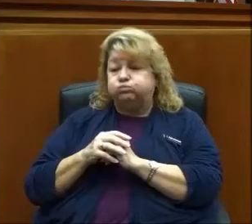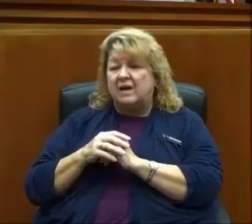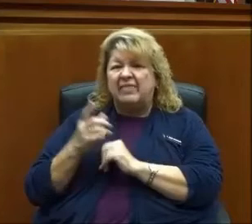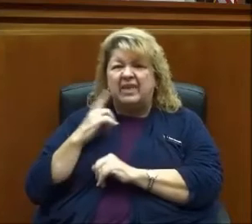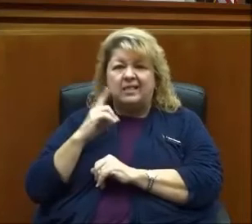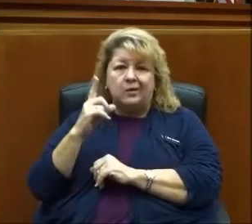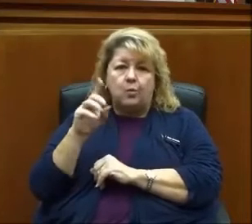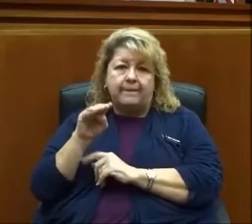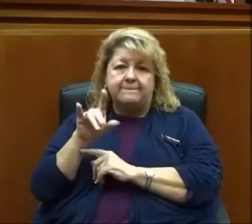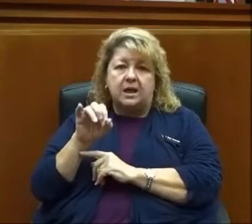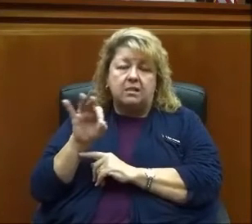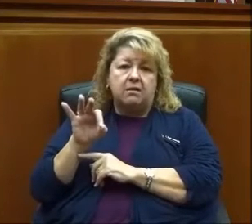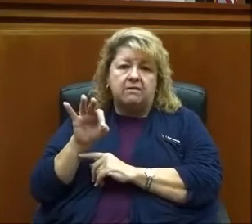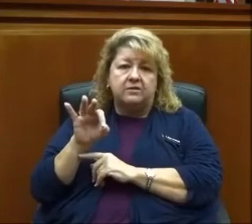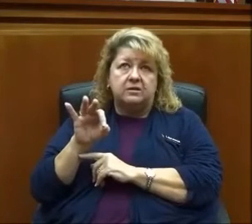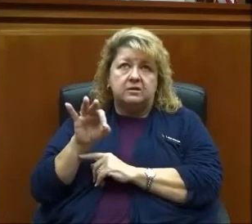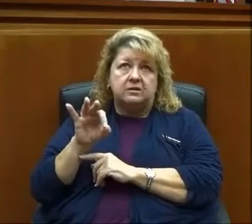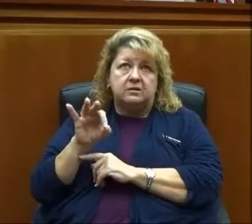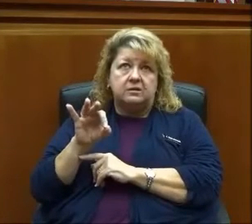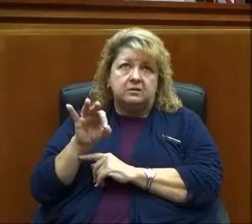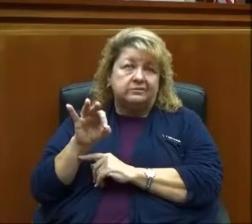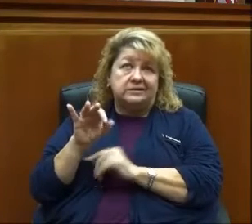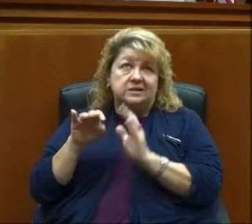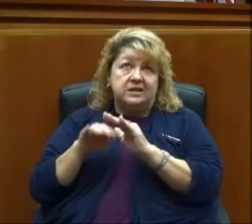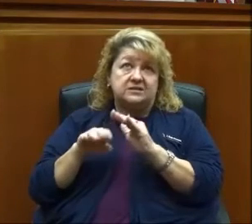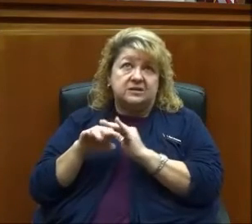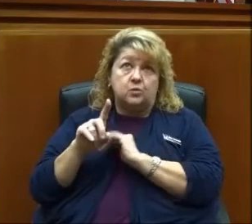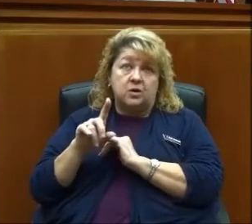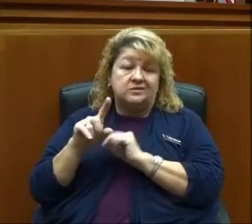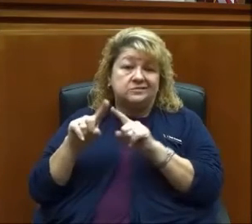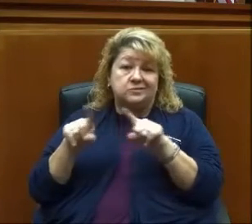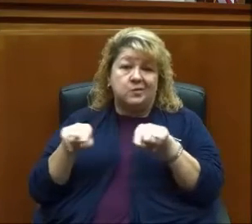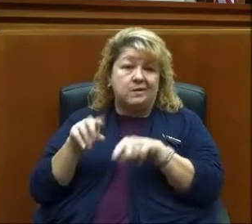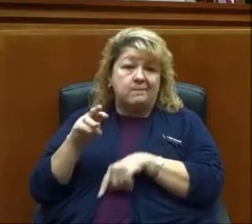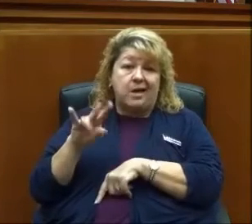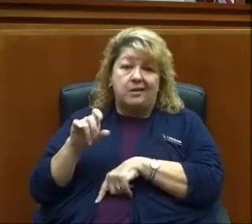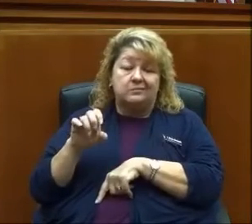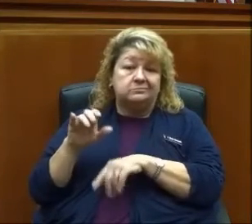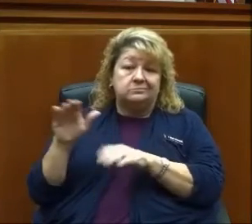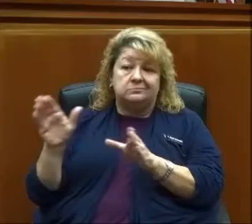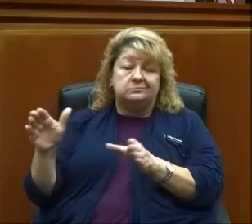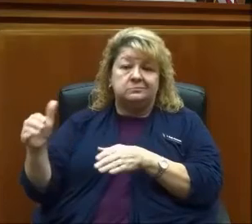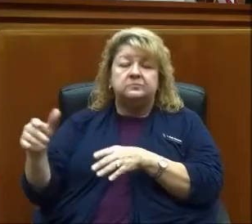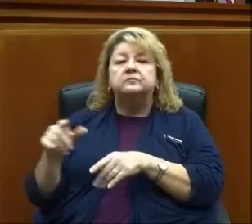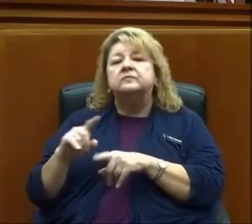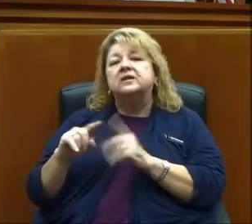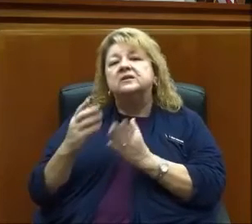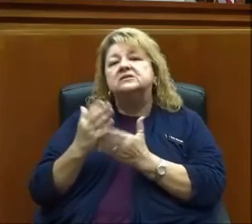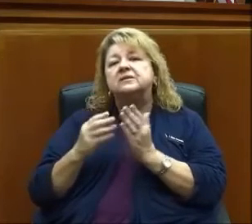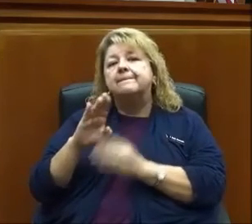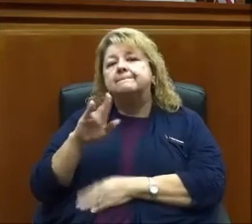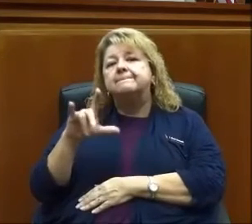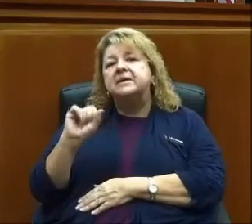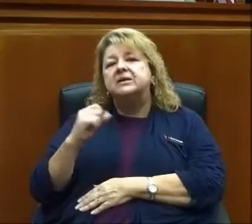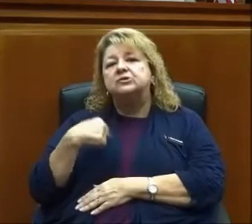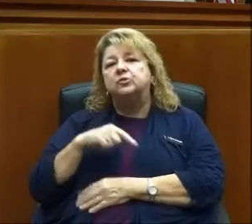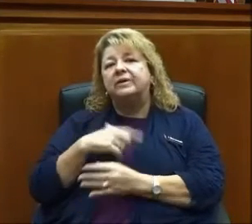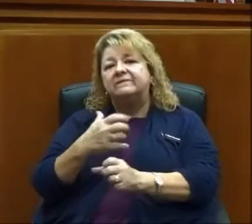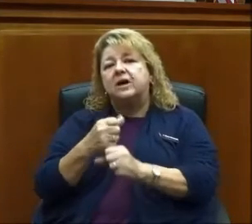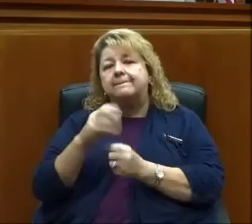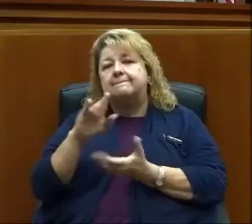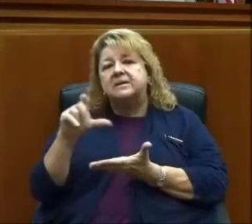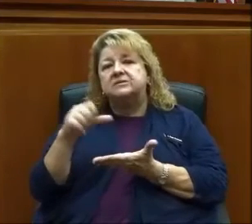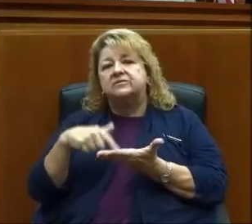a mile of 1 square mile of land, but there's also some bills that we received